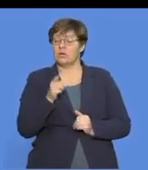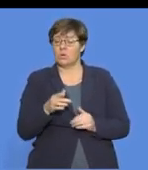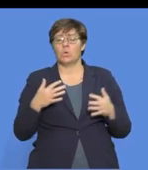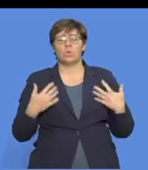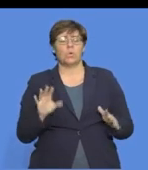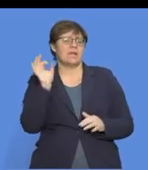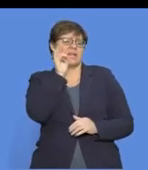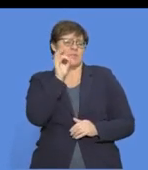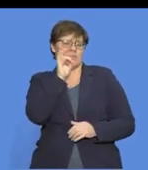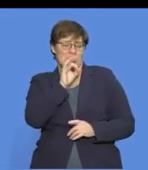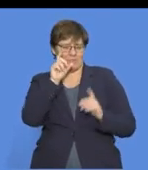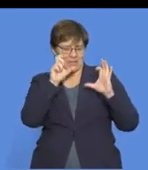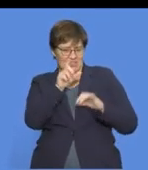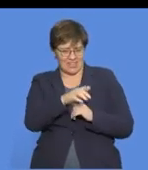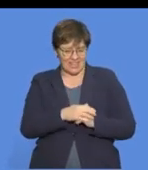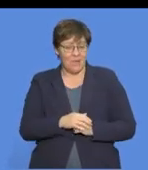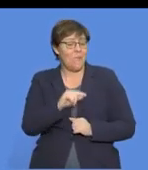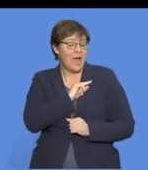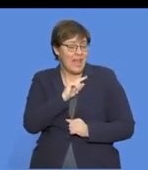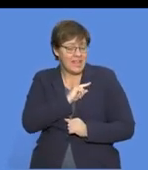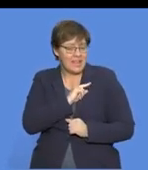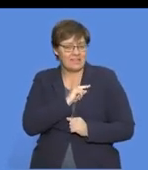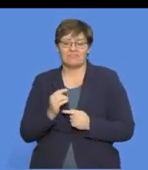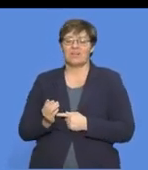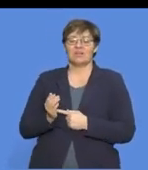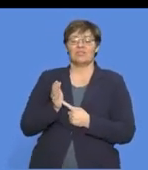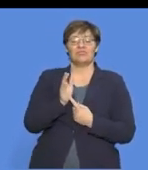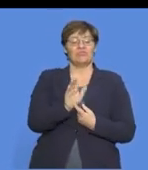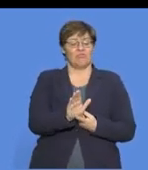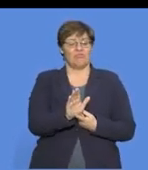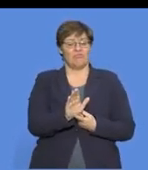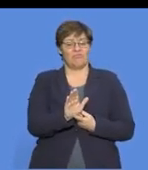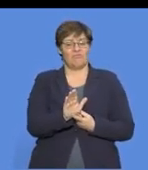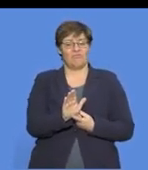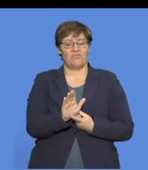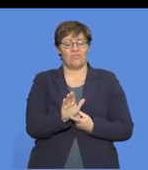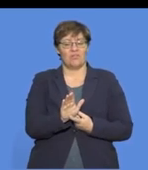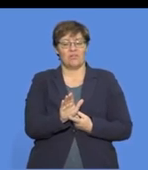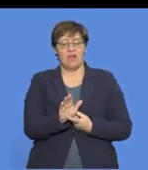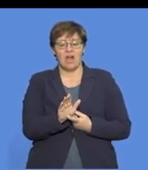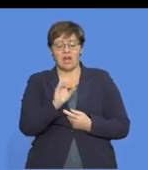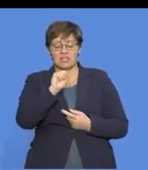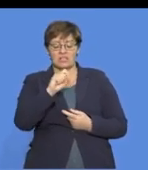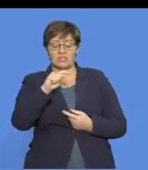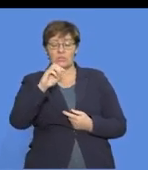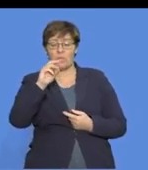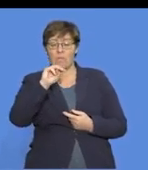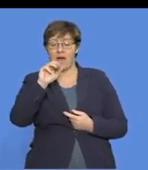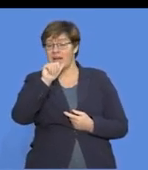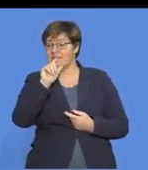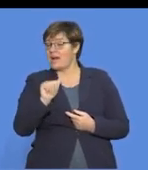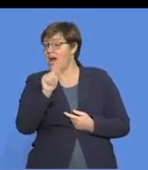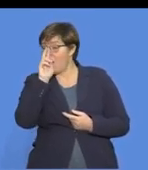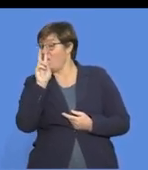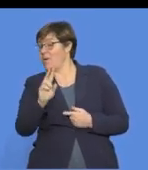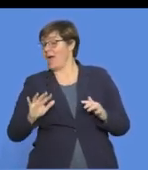cute picture because it shows what the stomata actually look like, and